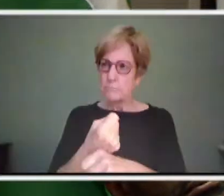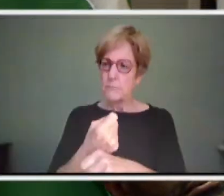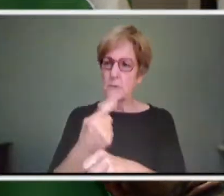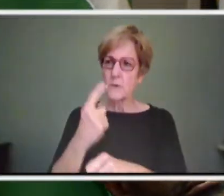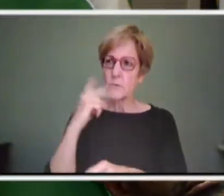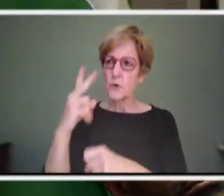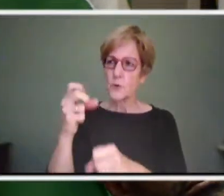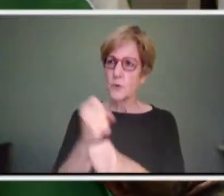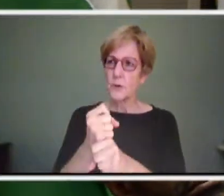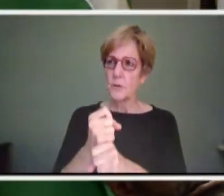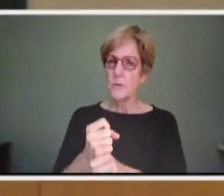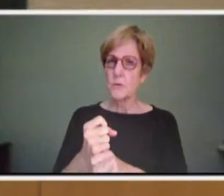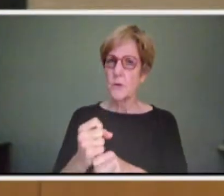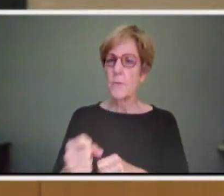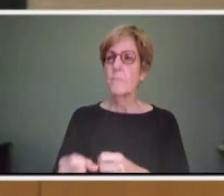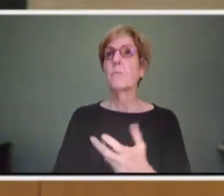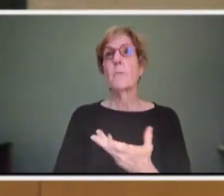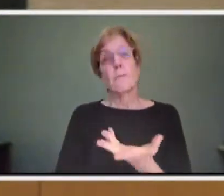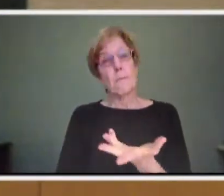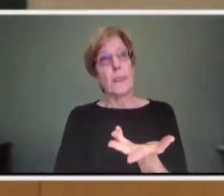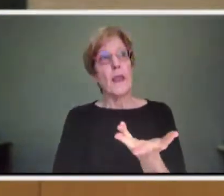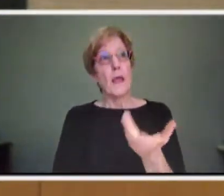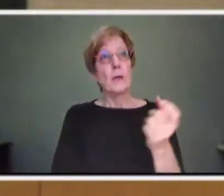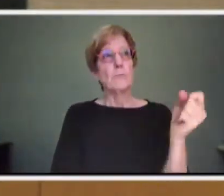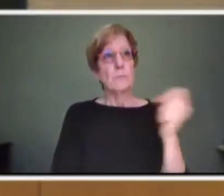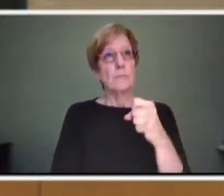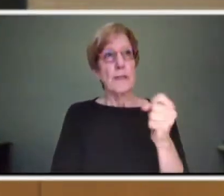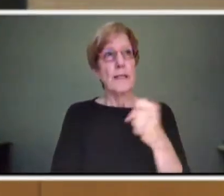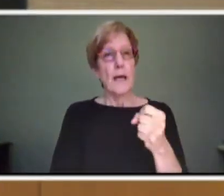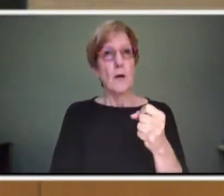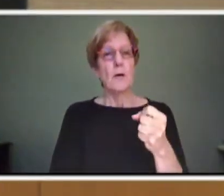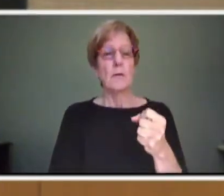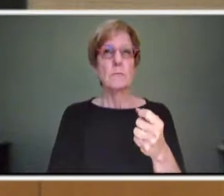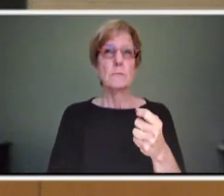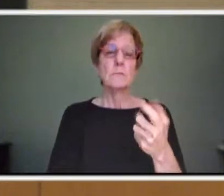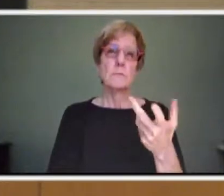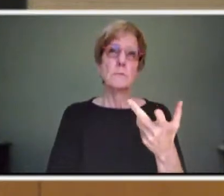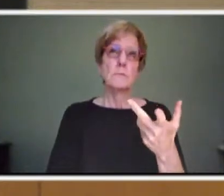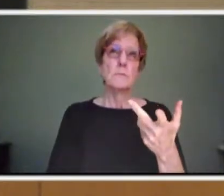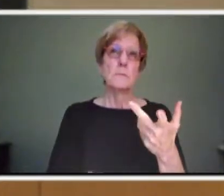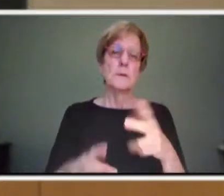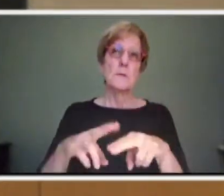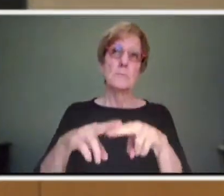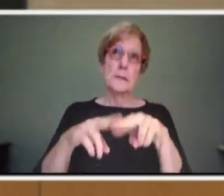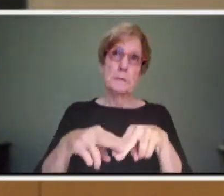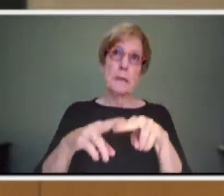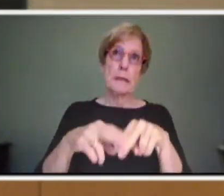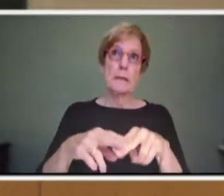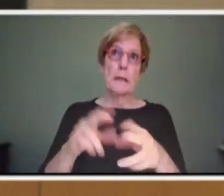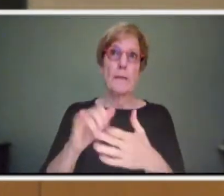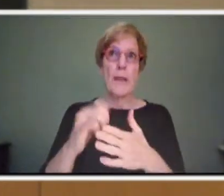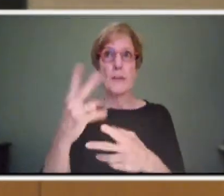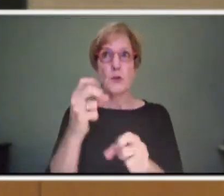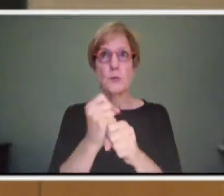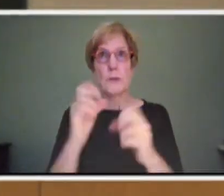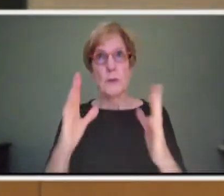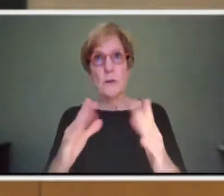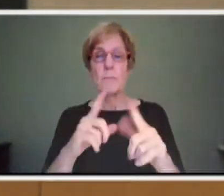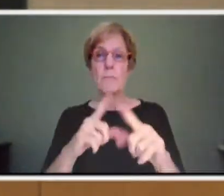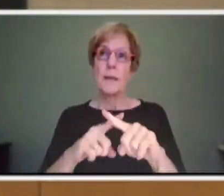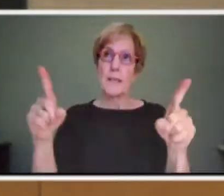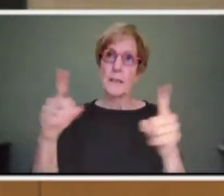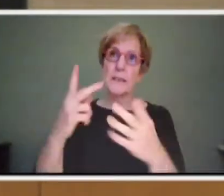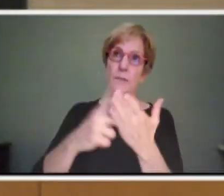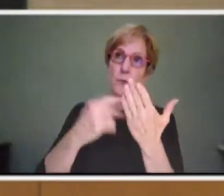a degree, yeah. I mean, there are some caveats to that 2-year prohibition. It could be a different project that comes forward. Council does have